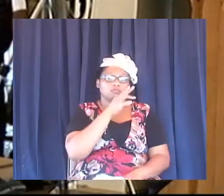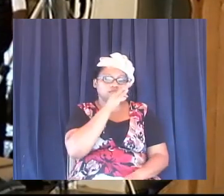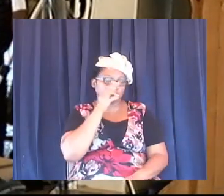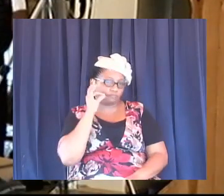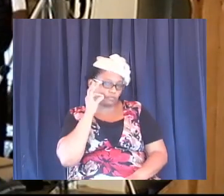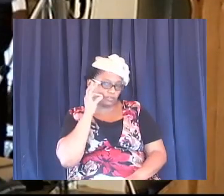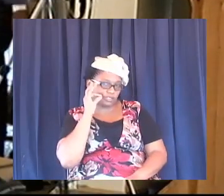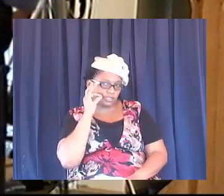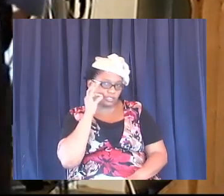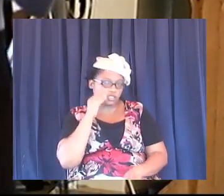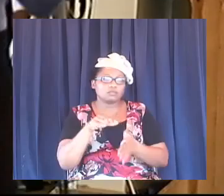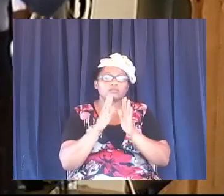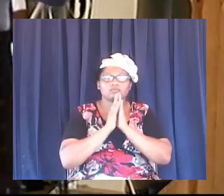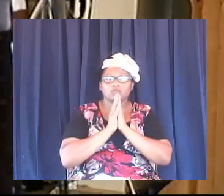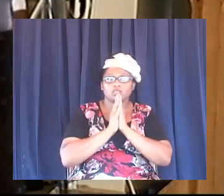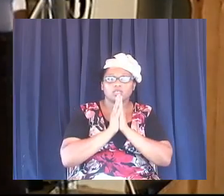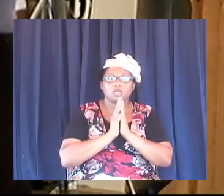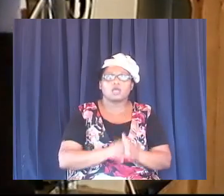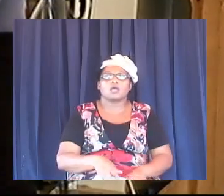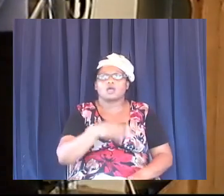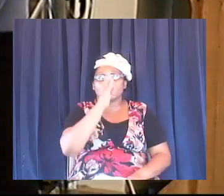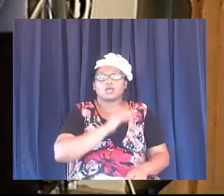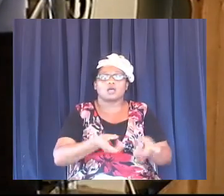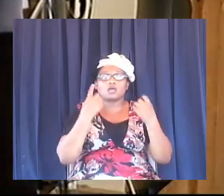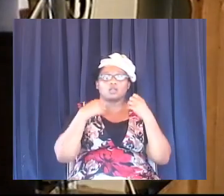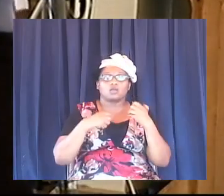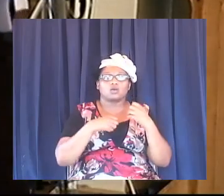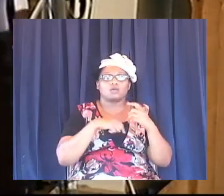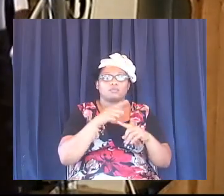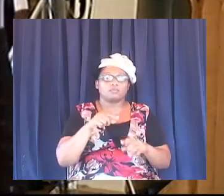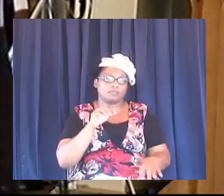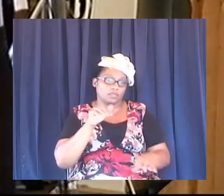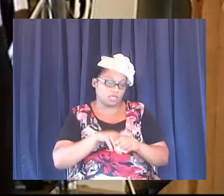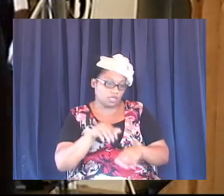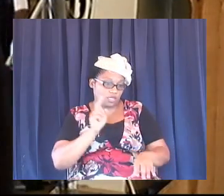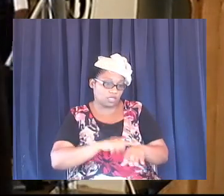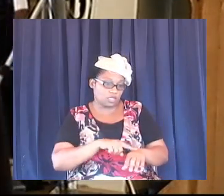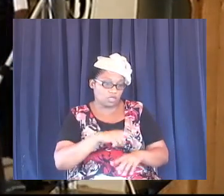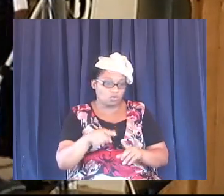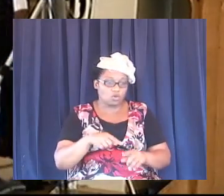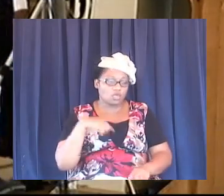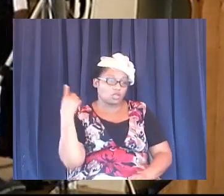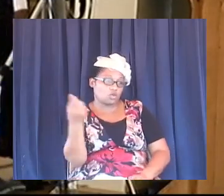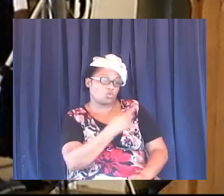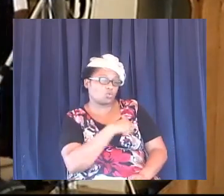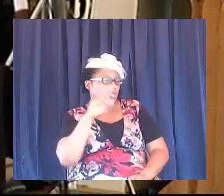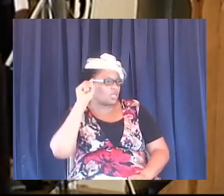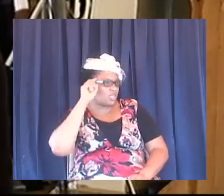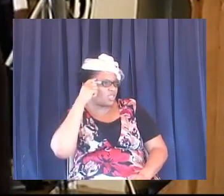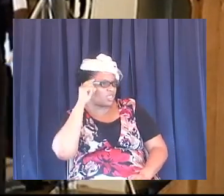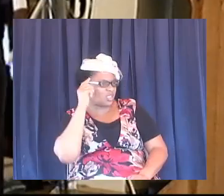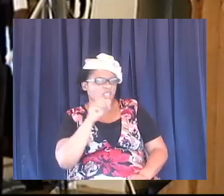come a time when we think not. And I just Praise want to God. Encourage everybody, despite of what is happening,